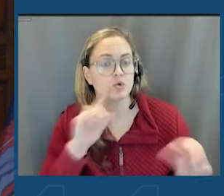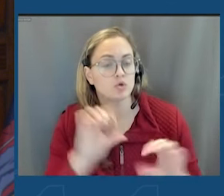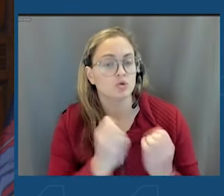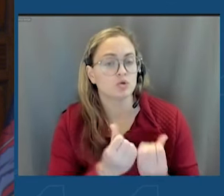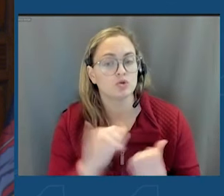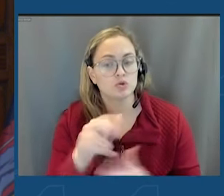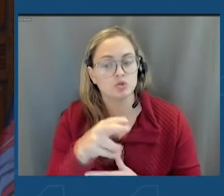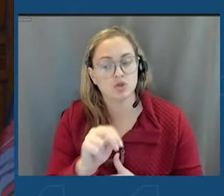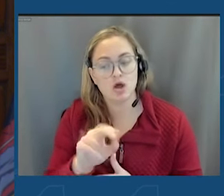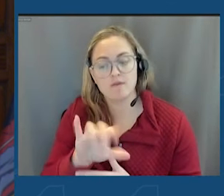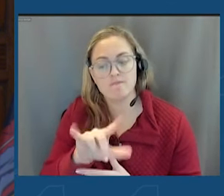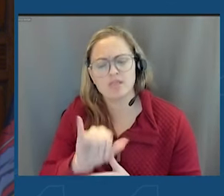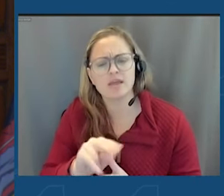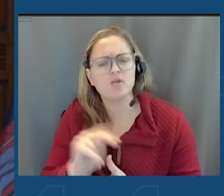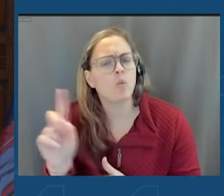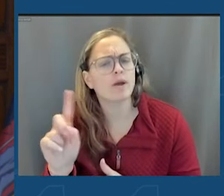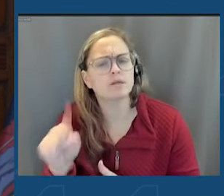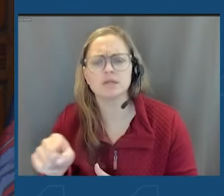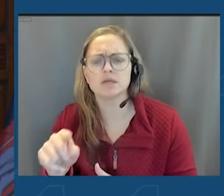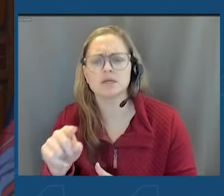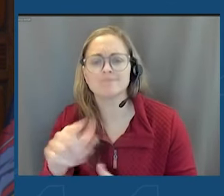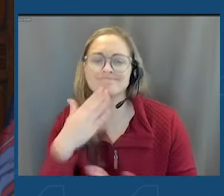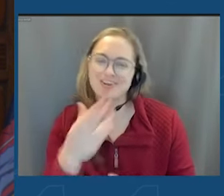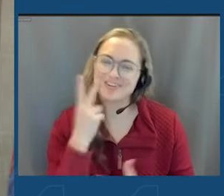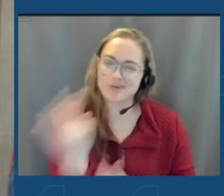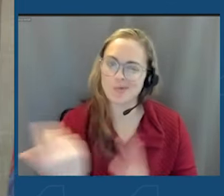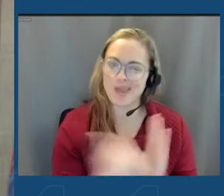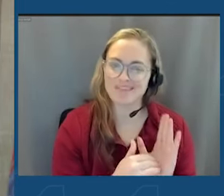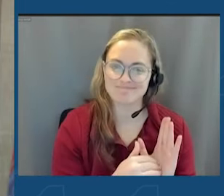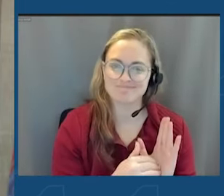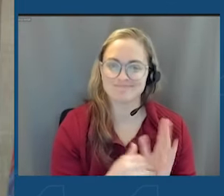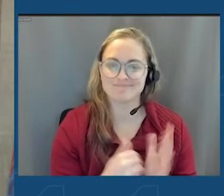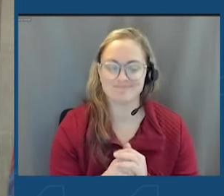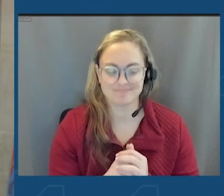Erie County. Where's John? Hi, John. Good to see you again.